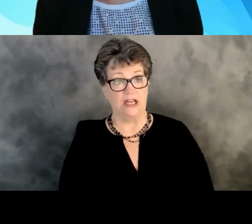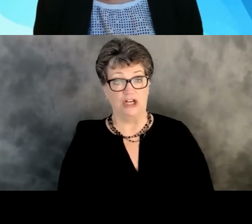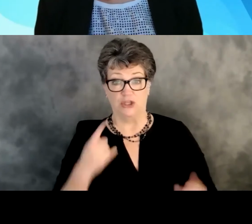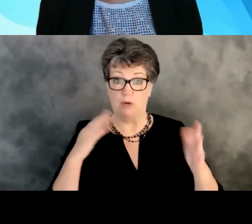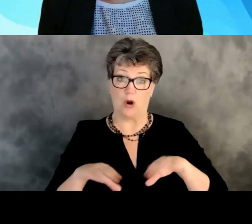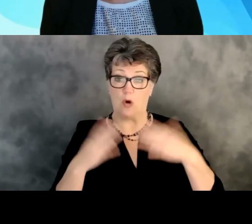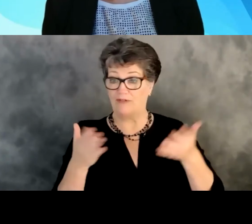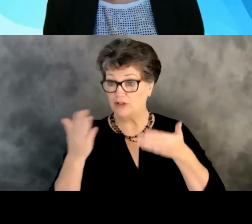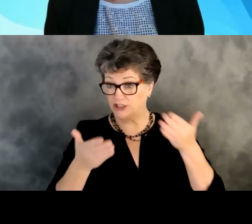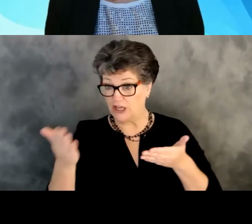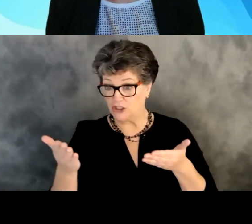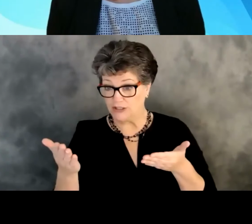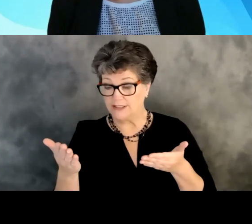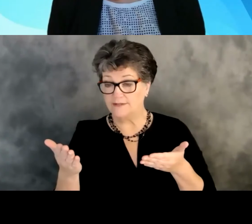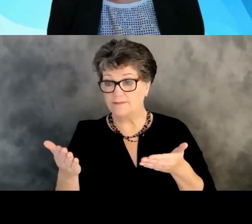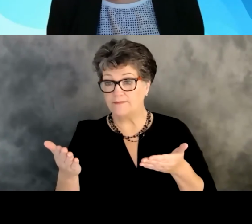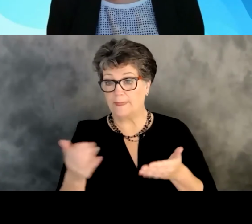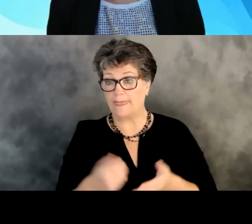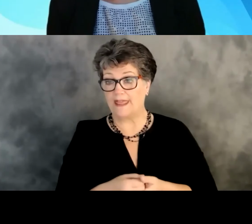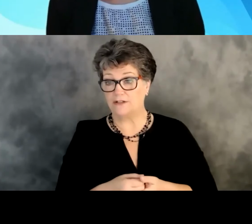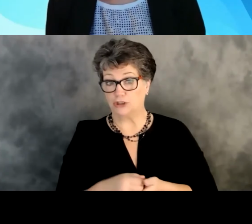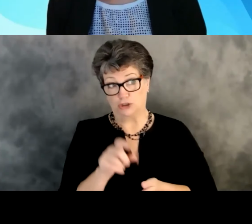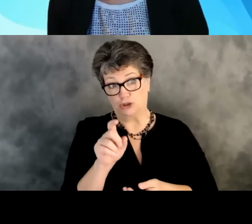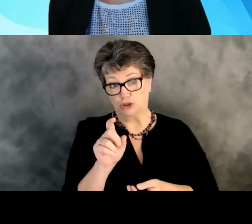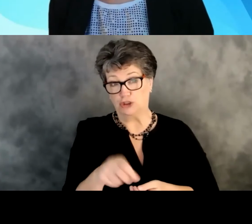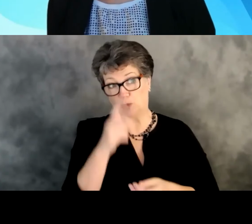to suggestions on is